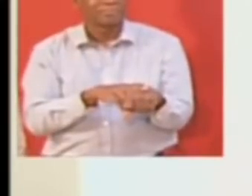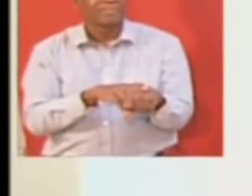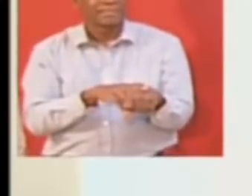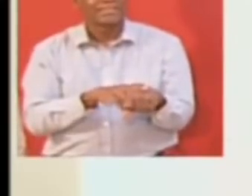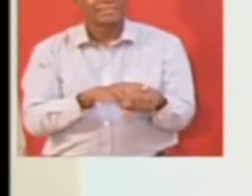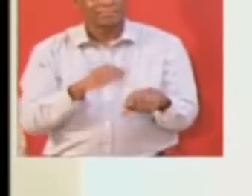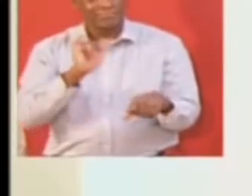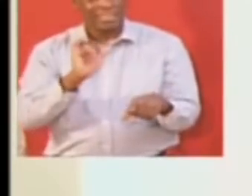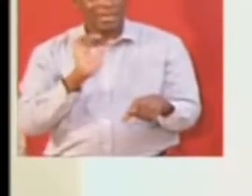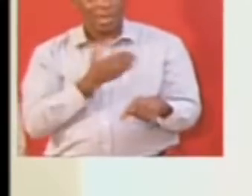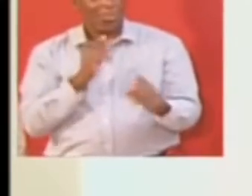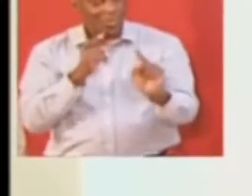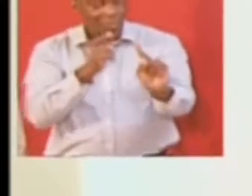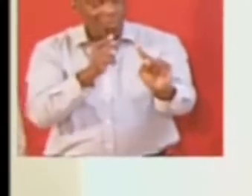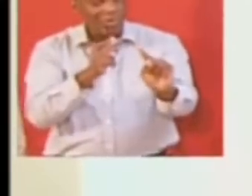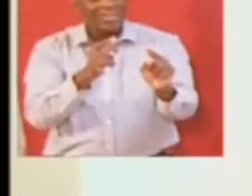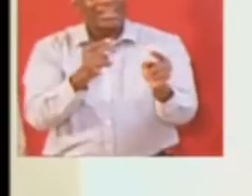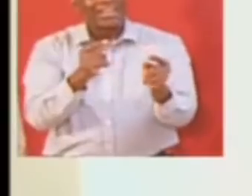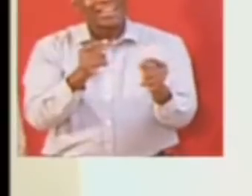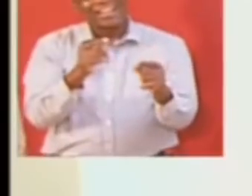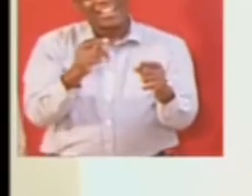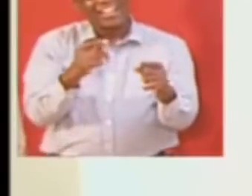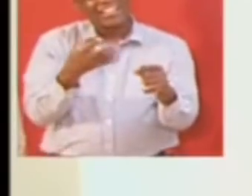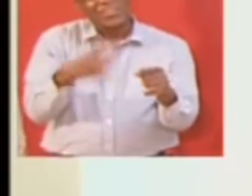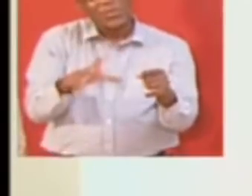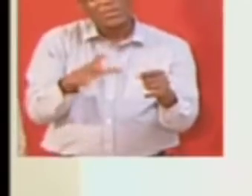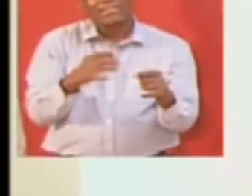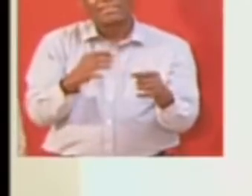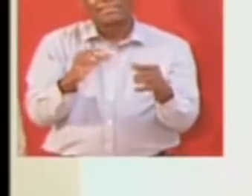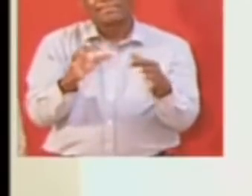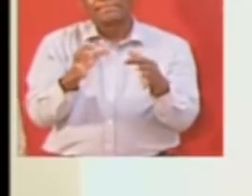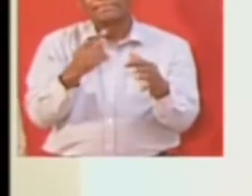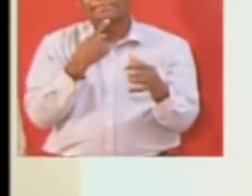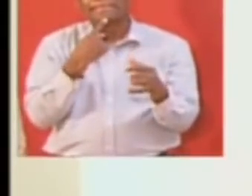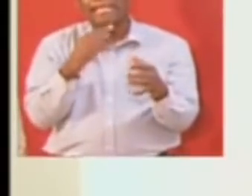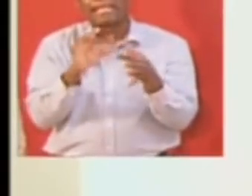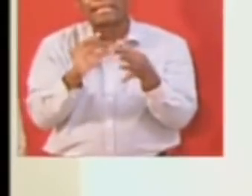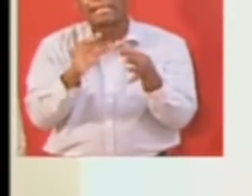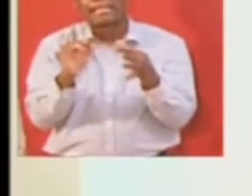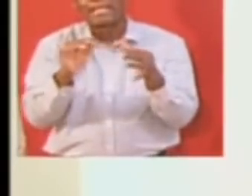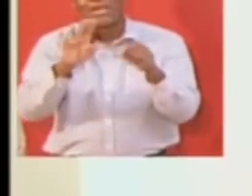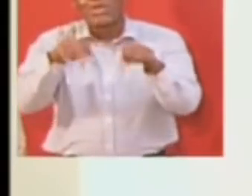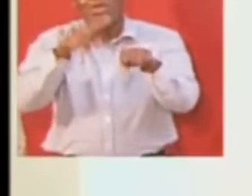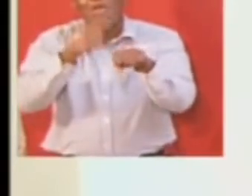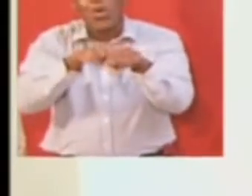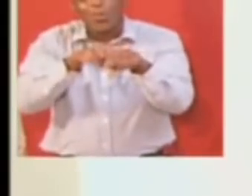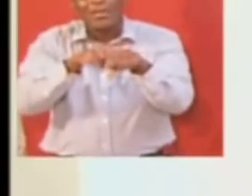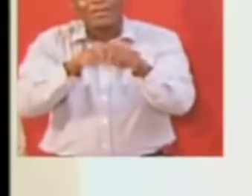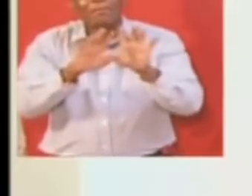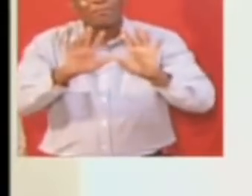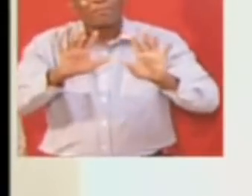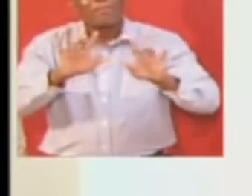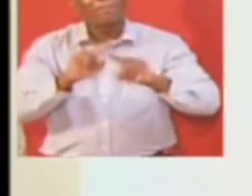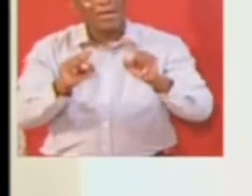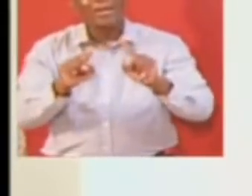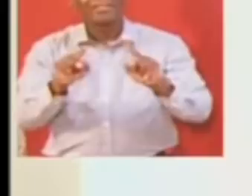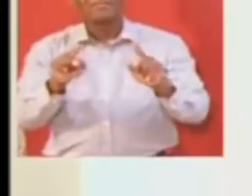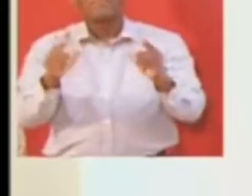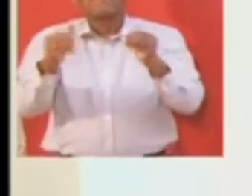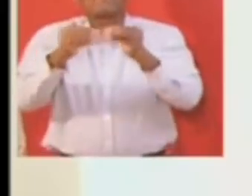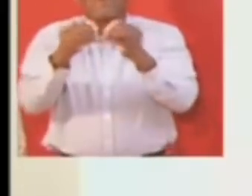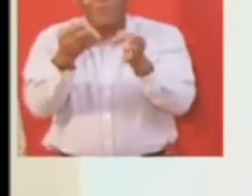participation. I wouldn't say normalcy at this stage, but full participation. So where the participation has been